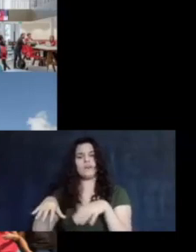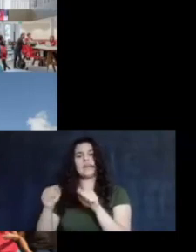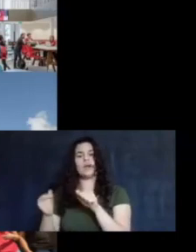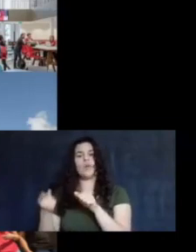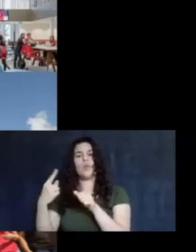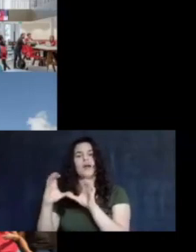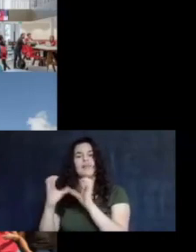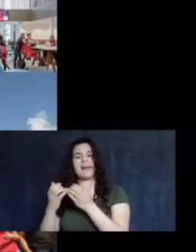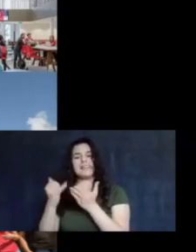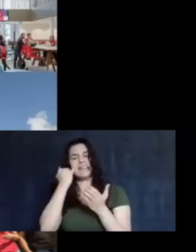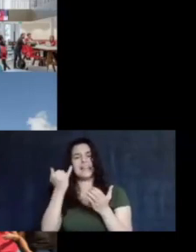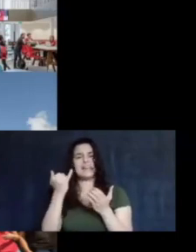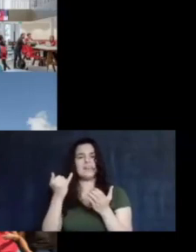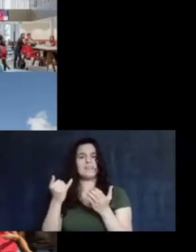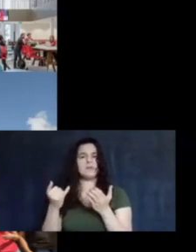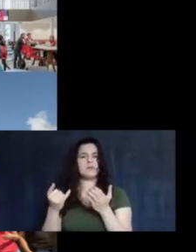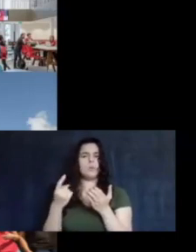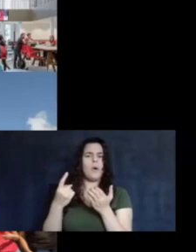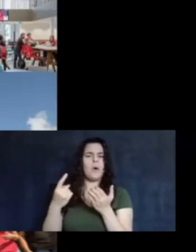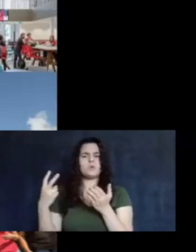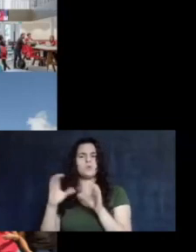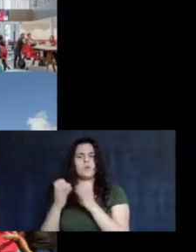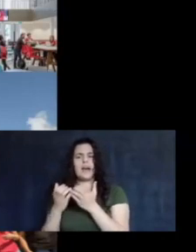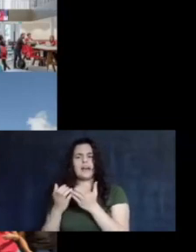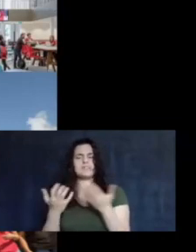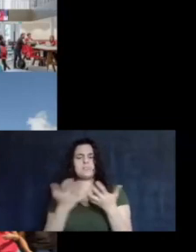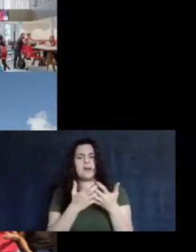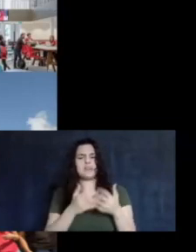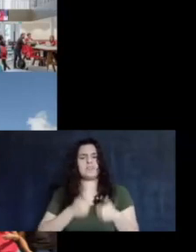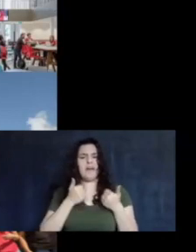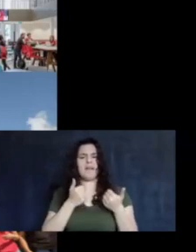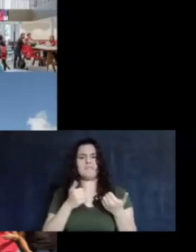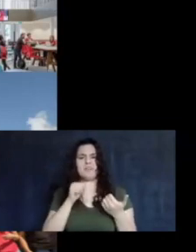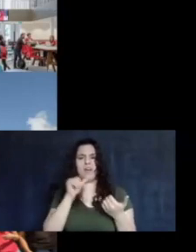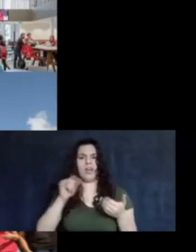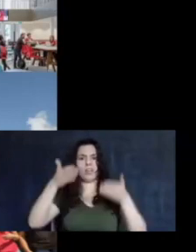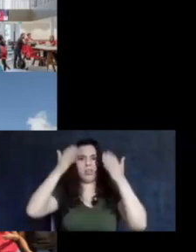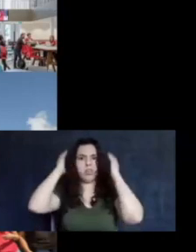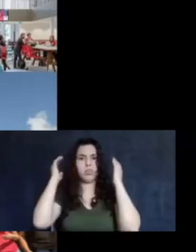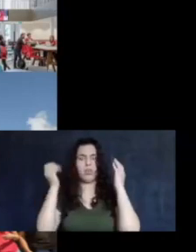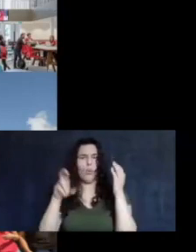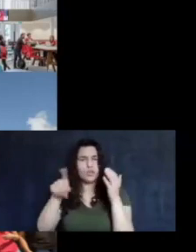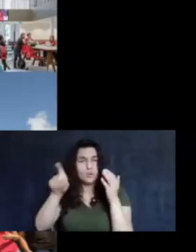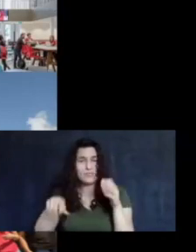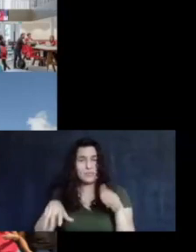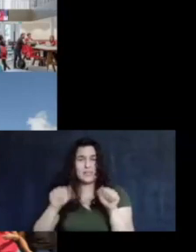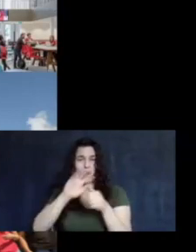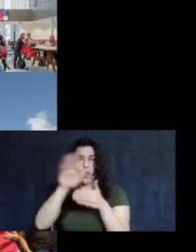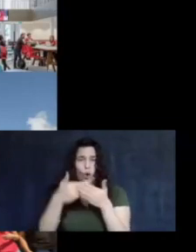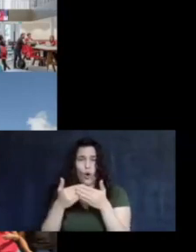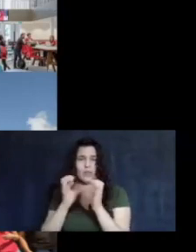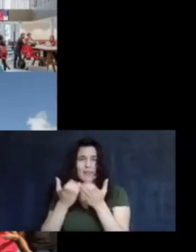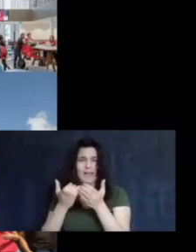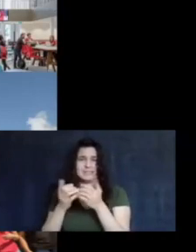you take maybe 2 classes? Do you have to take the full course load each time to stay up with the cohort? It's